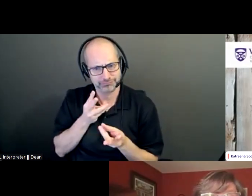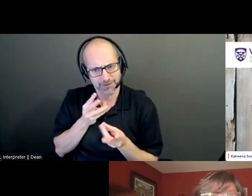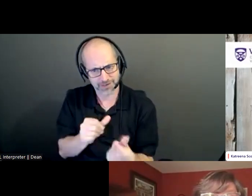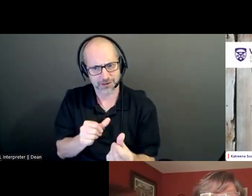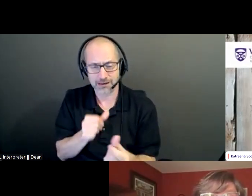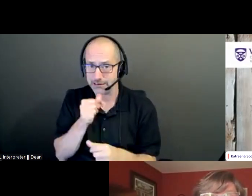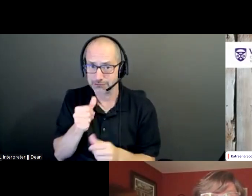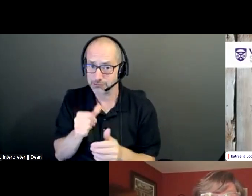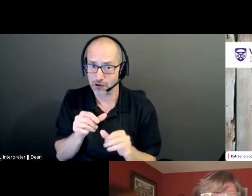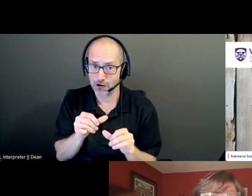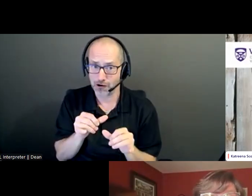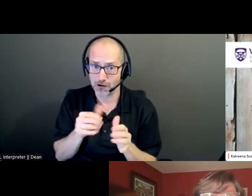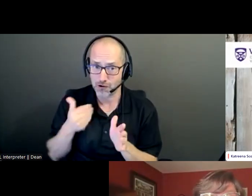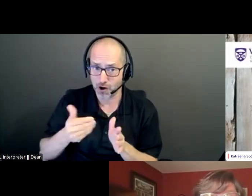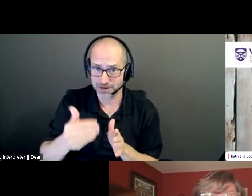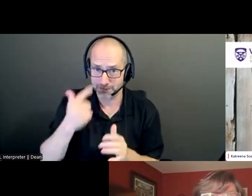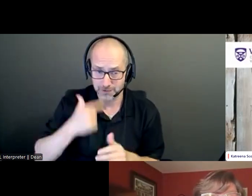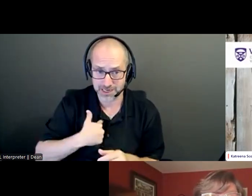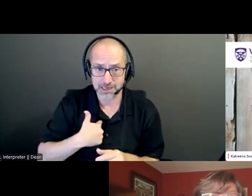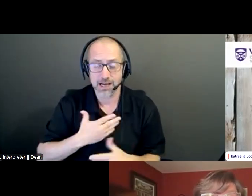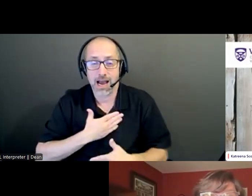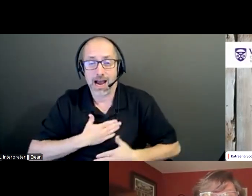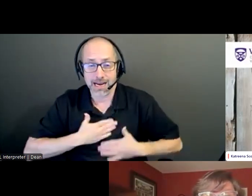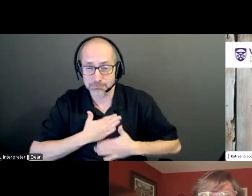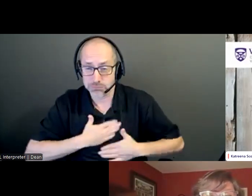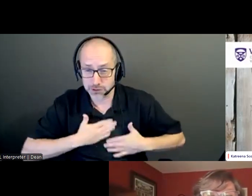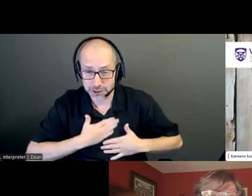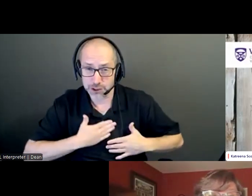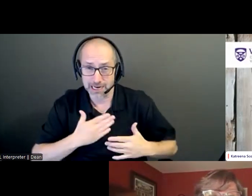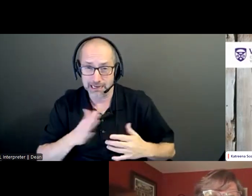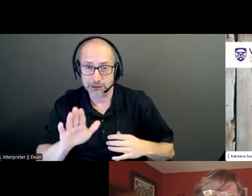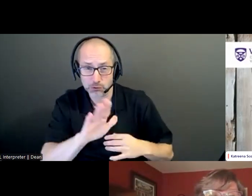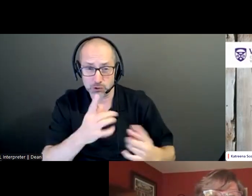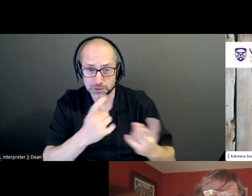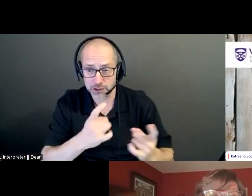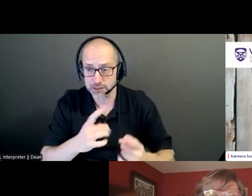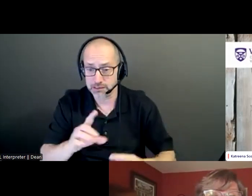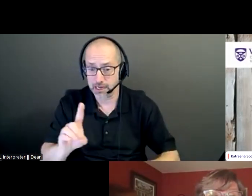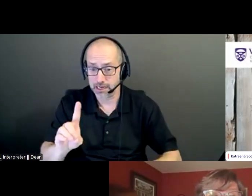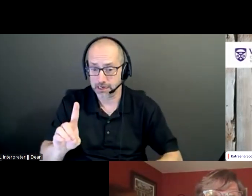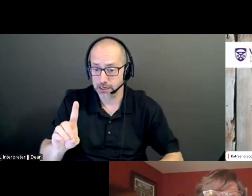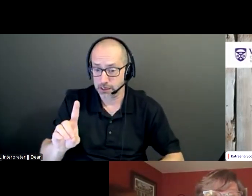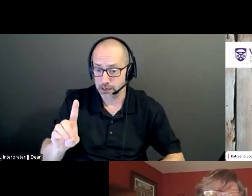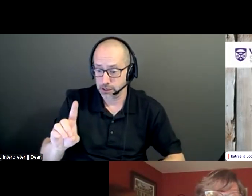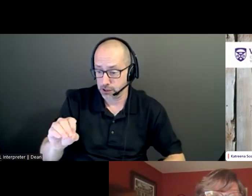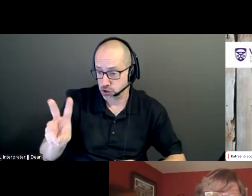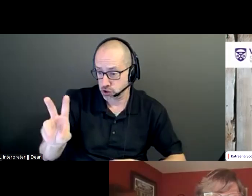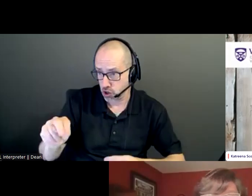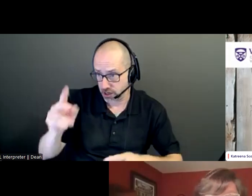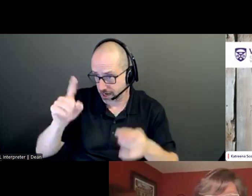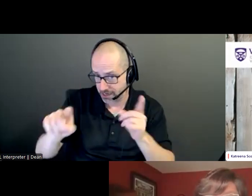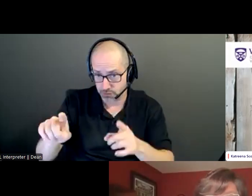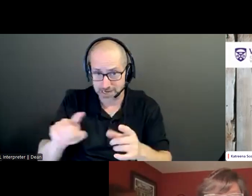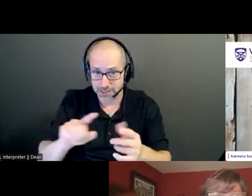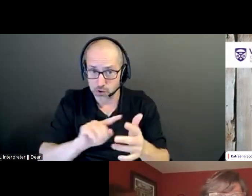me. I definitely appreciate the questions. I want to say to Dawn that I do agree that all the common elements could be